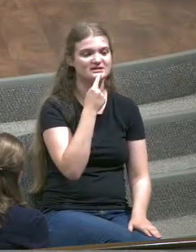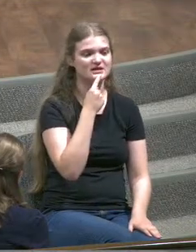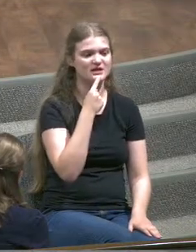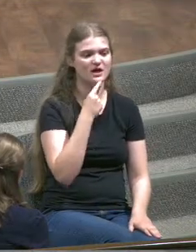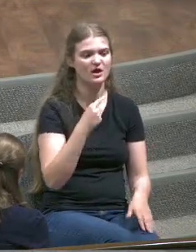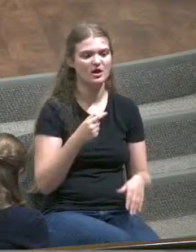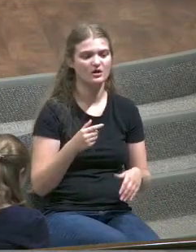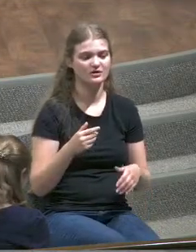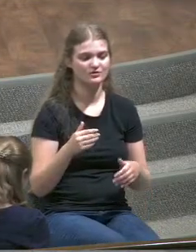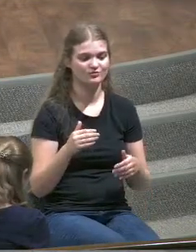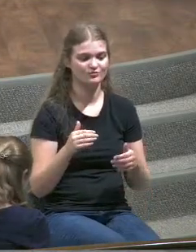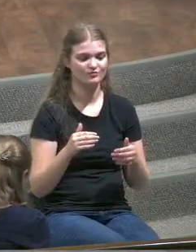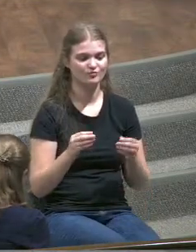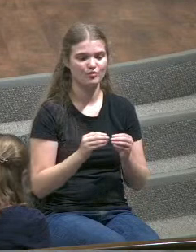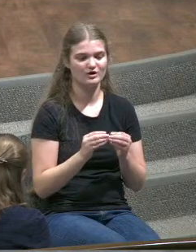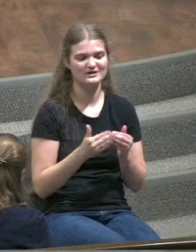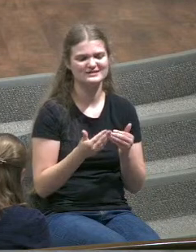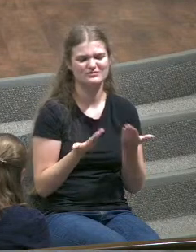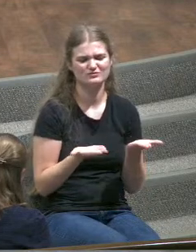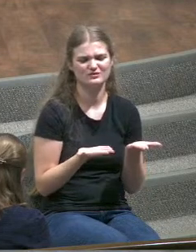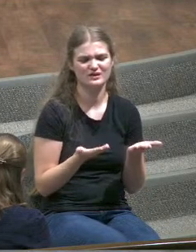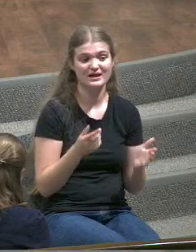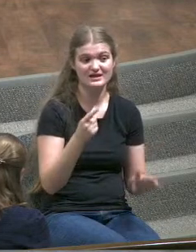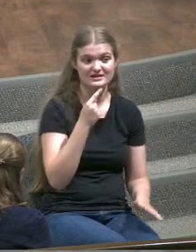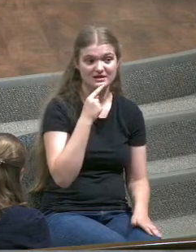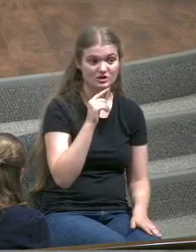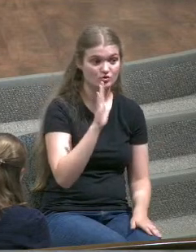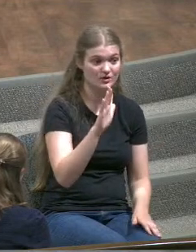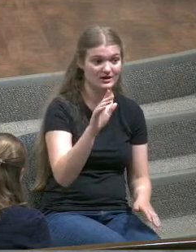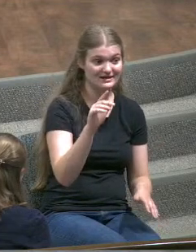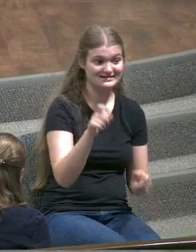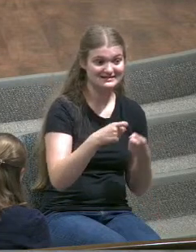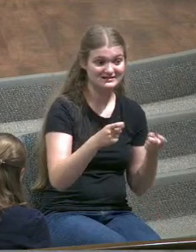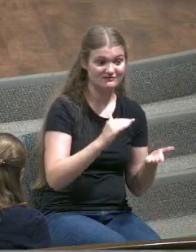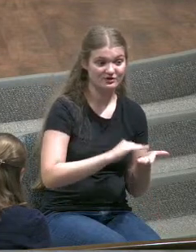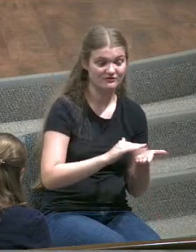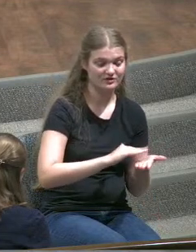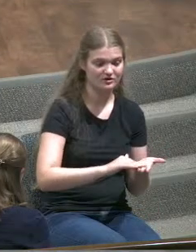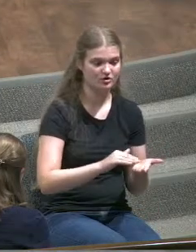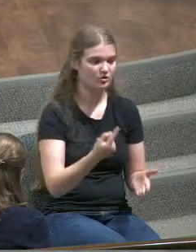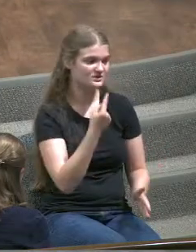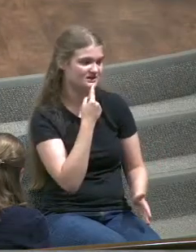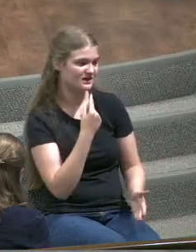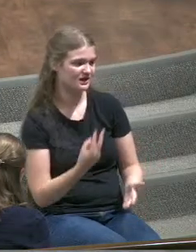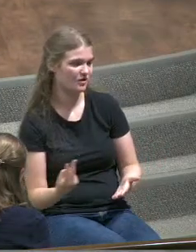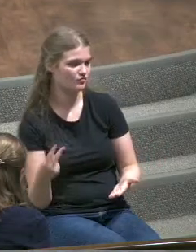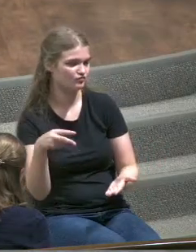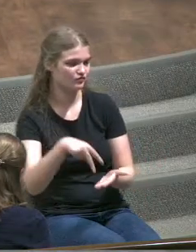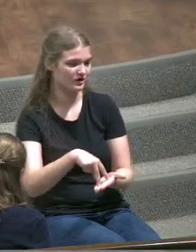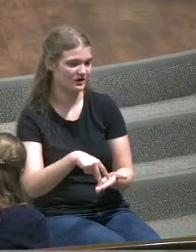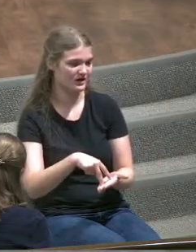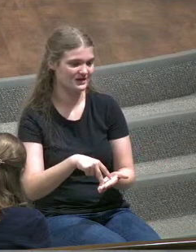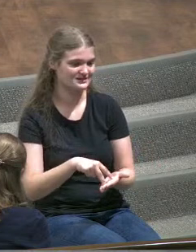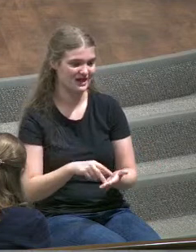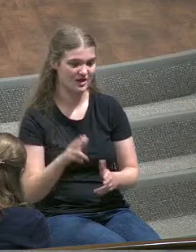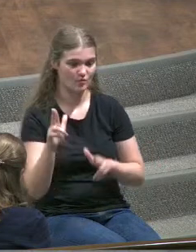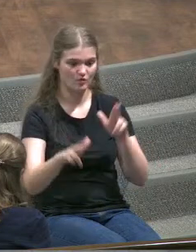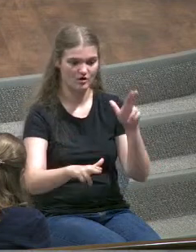easier, to say your sins are forgiven or to say, rise, take up your bed and walk?